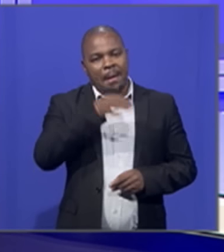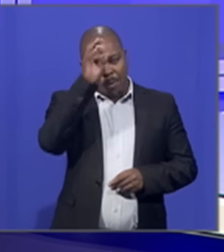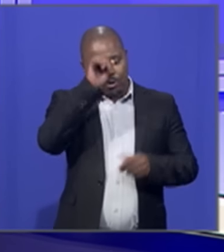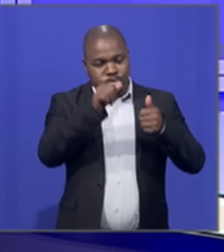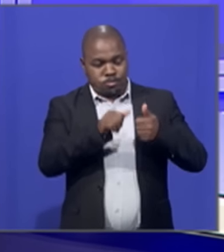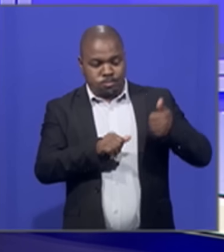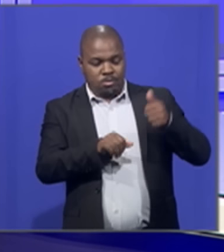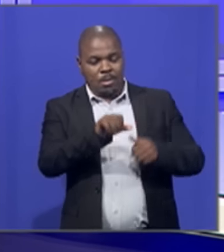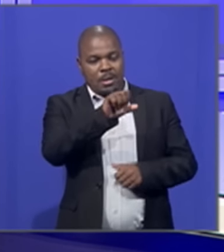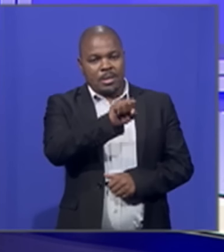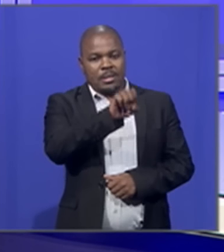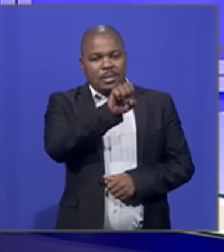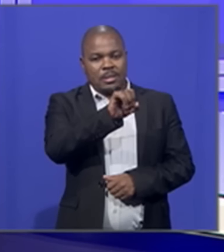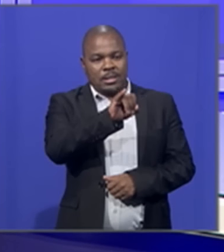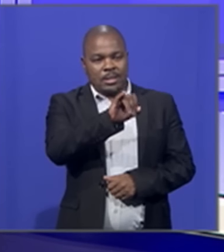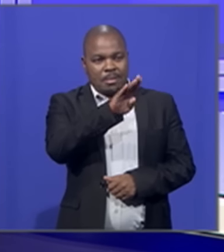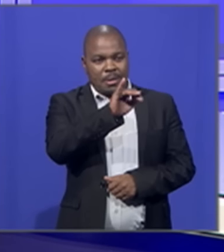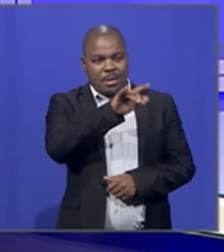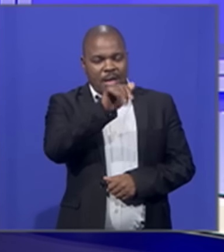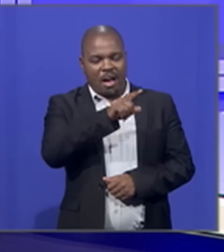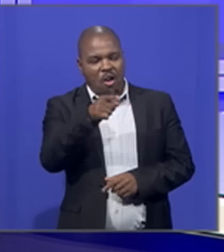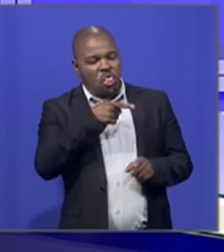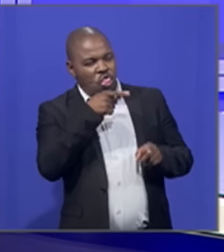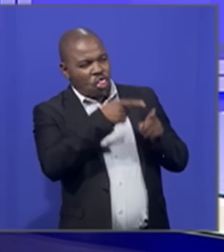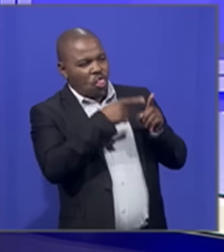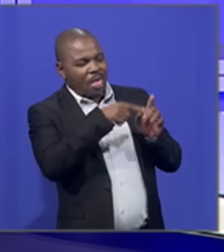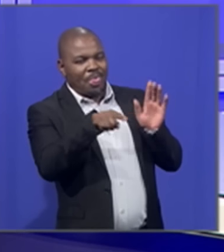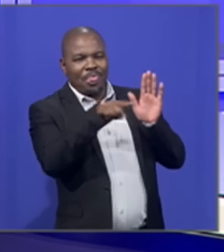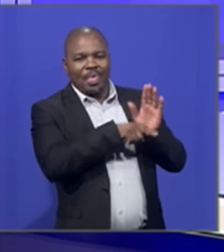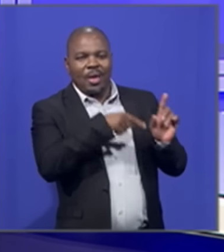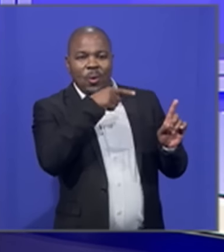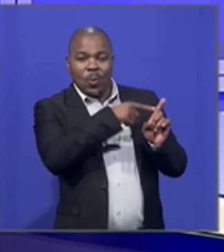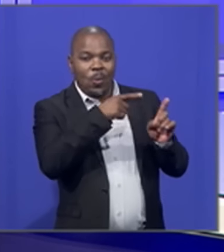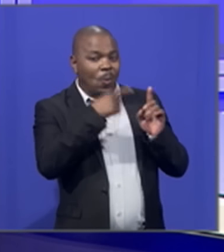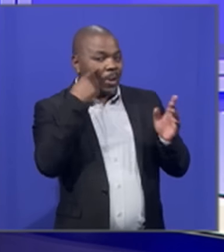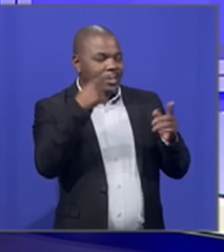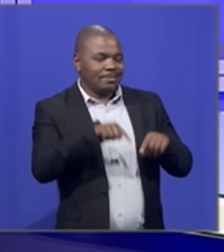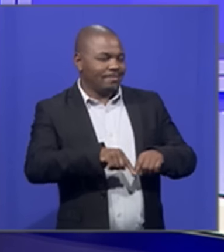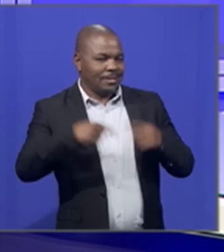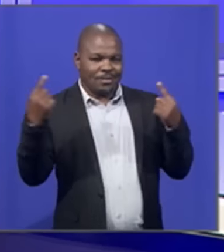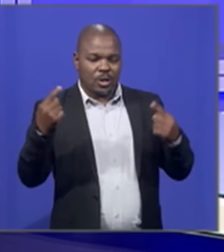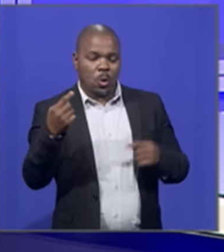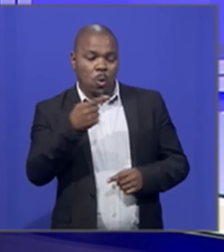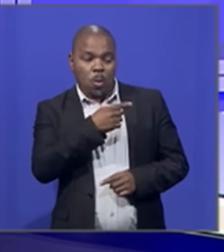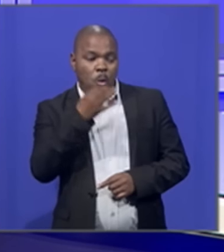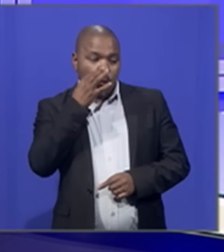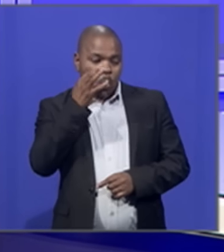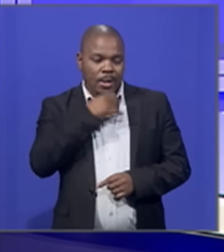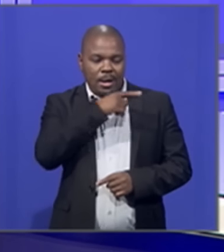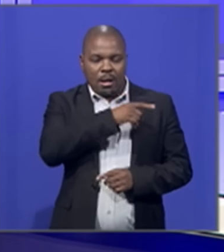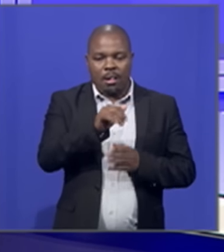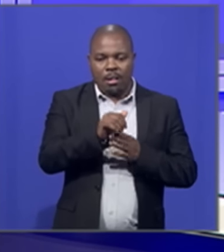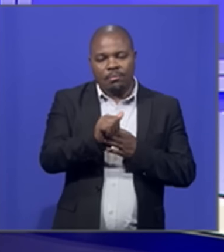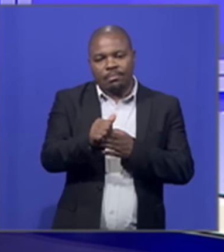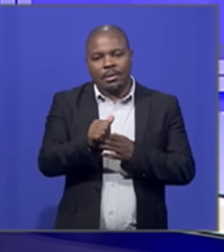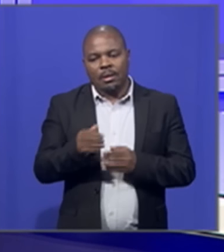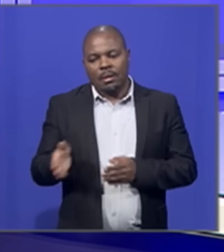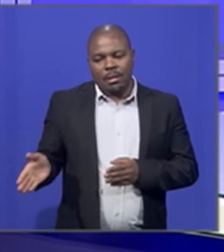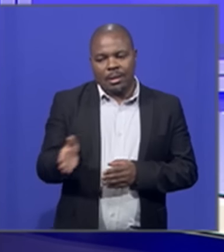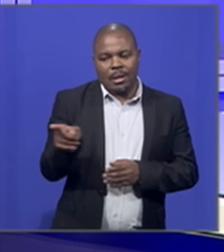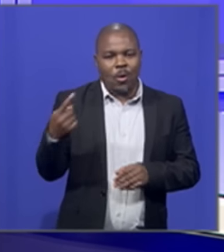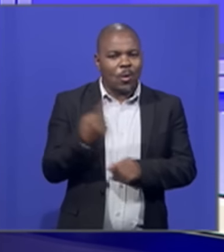Lieutenant General Shadrack Sibiya ka go fana ka bohlatse bjo fapane go le bja gagwe gore yena e be se maditsela wa gagwe ya bobedi a